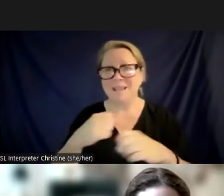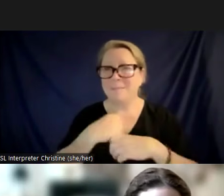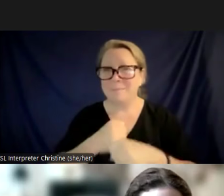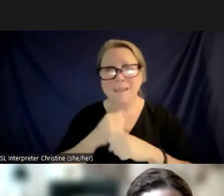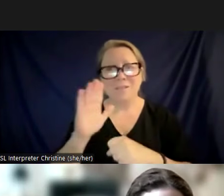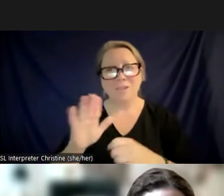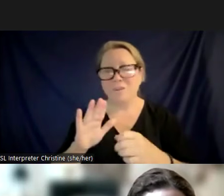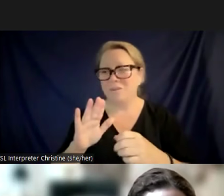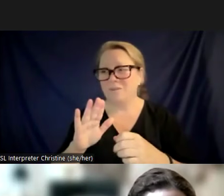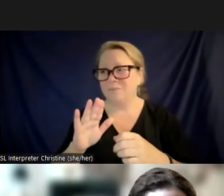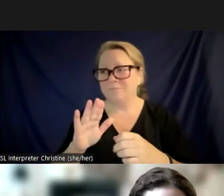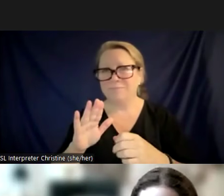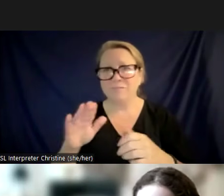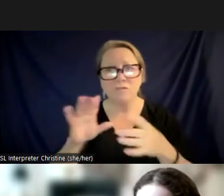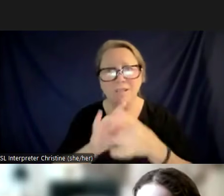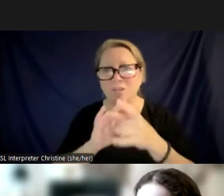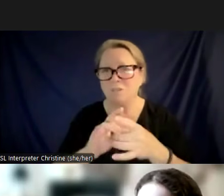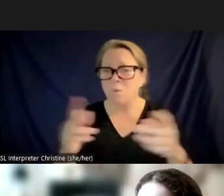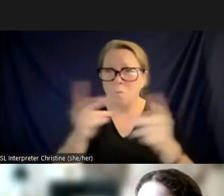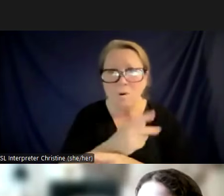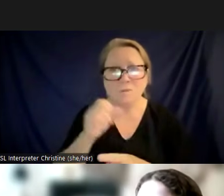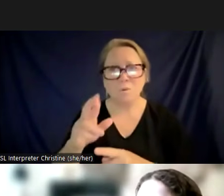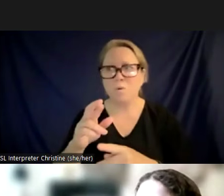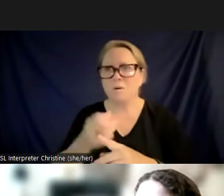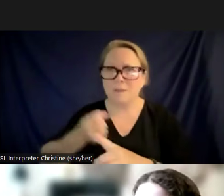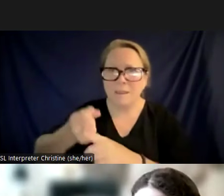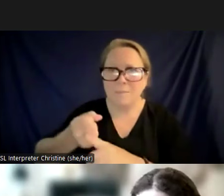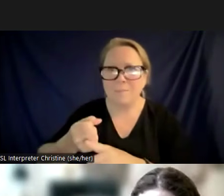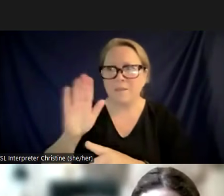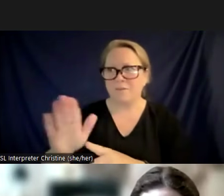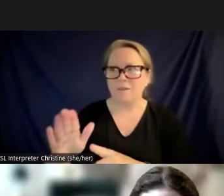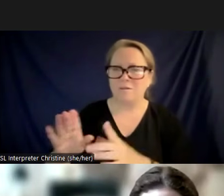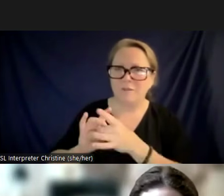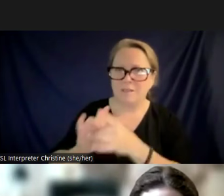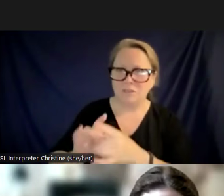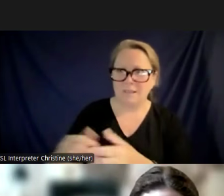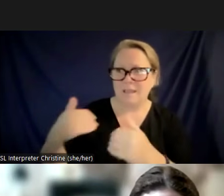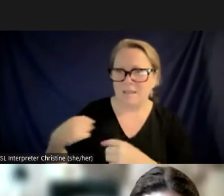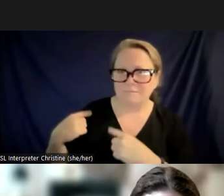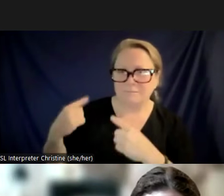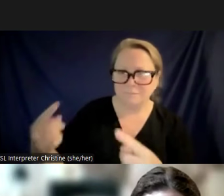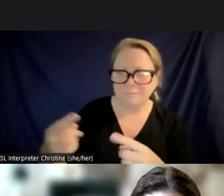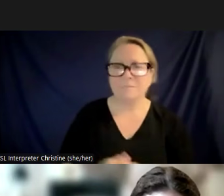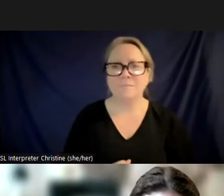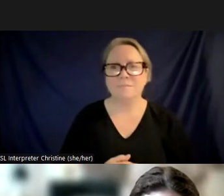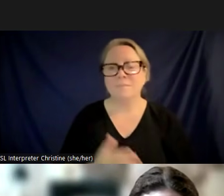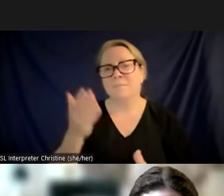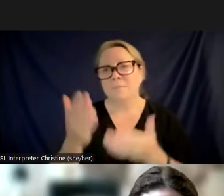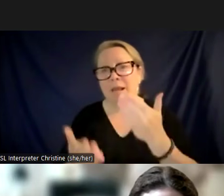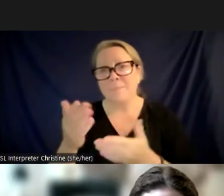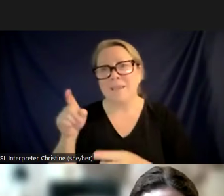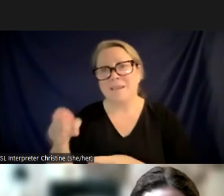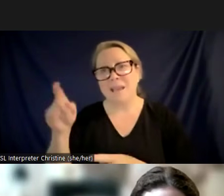relationships or deeply impact the relationships that they've built or had for a long time. For some, that looked like having to return